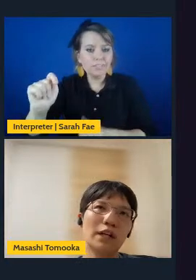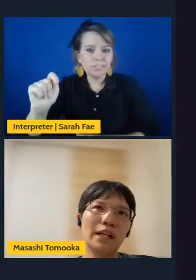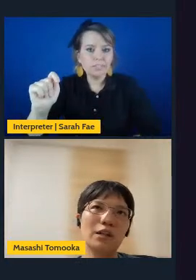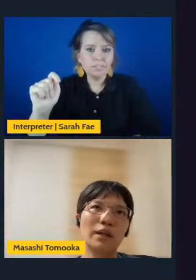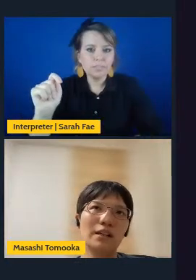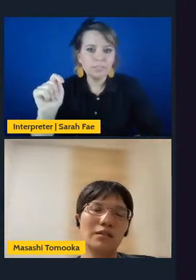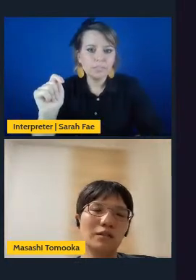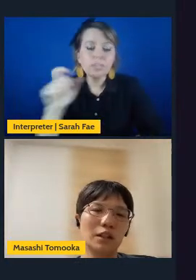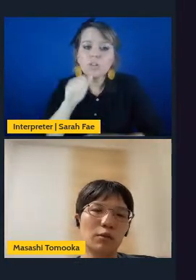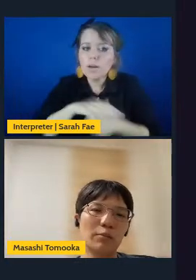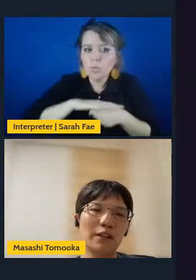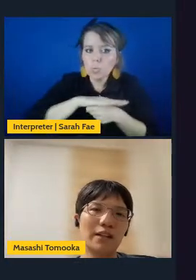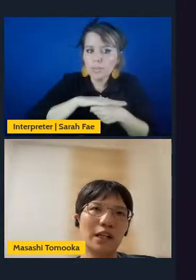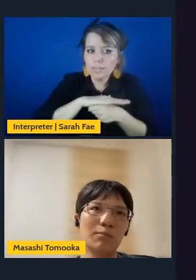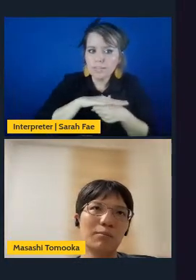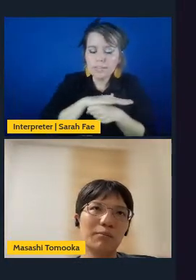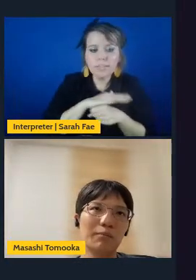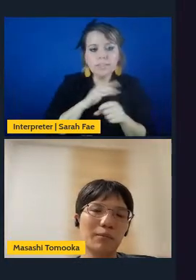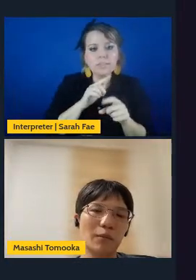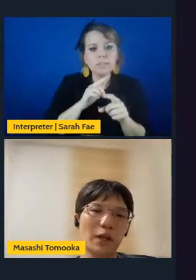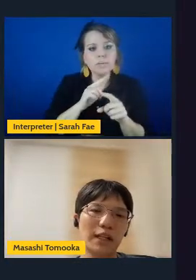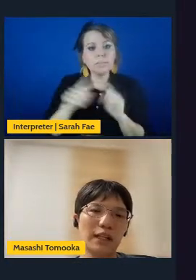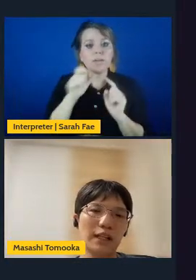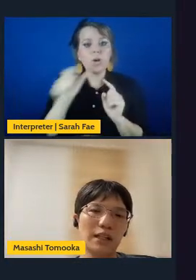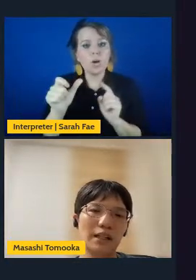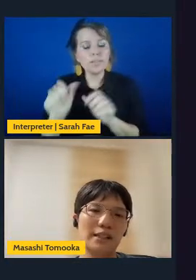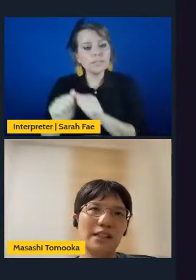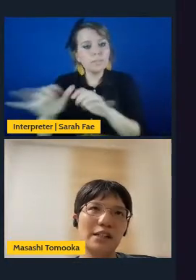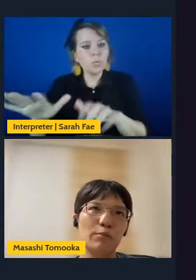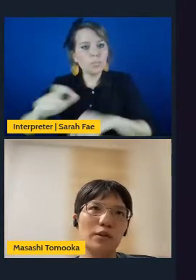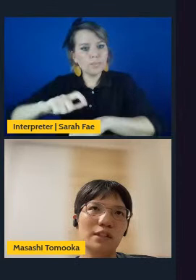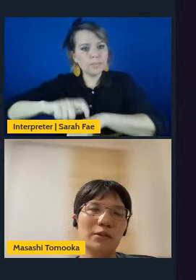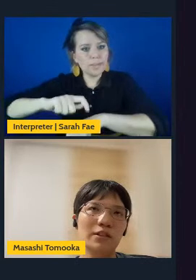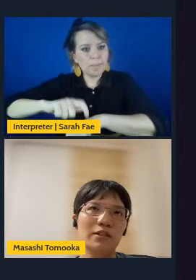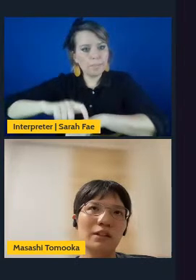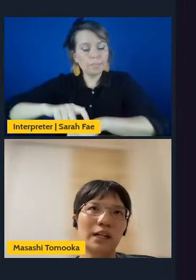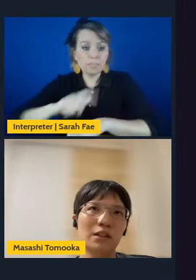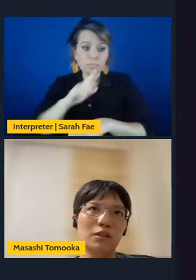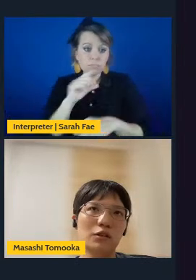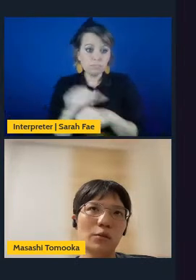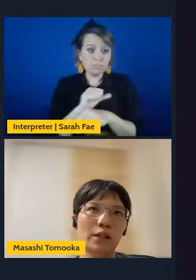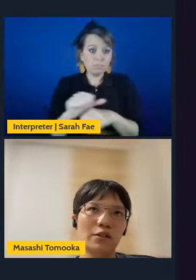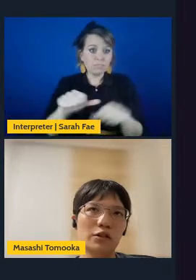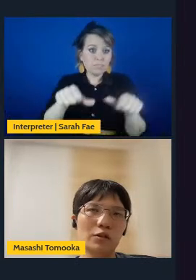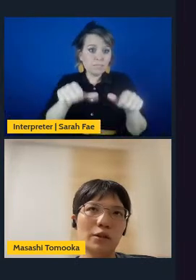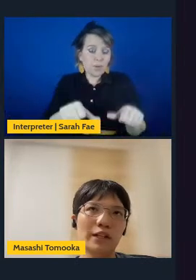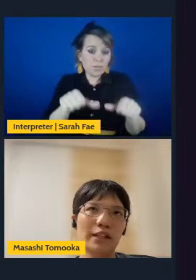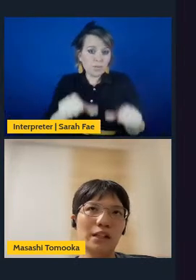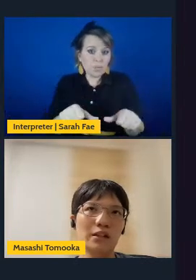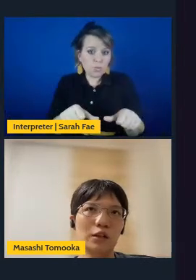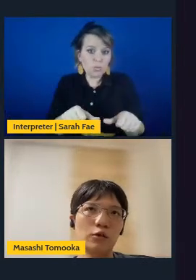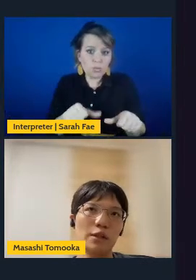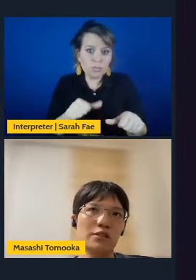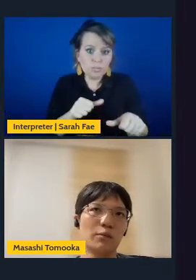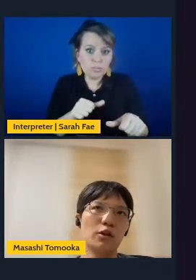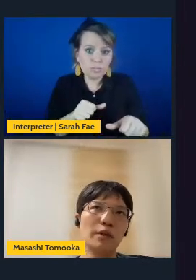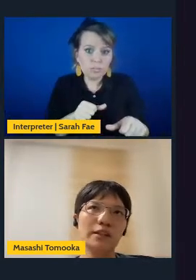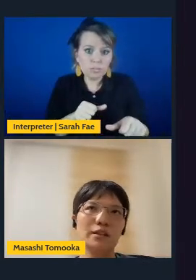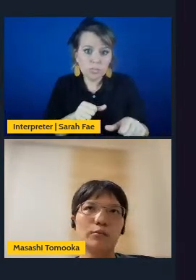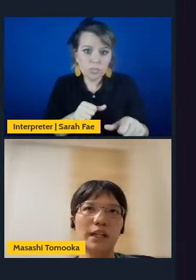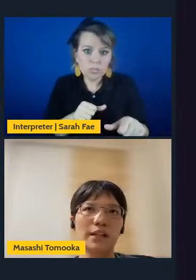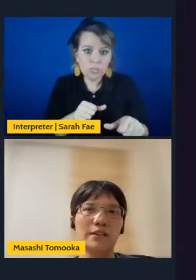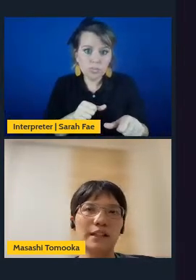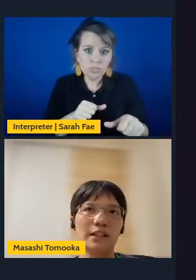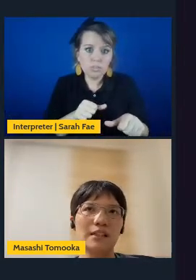not locally, but on deployment time. It's actually possible to run code build job during a CloudFormation